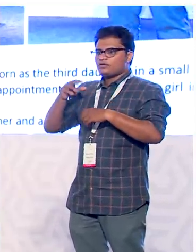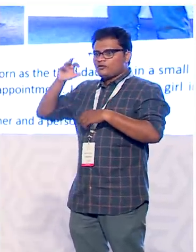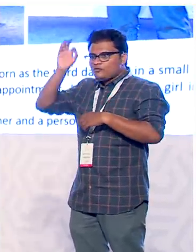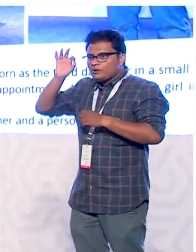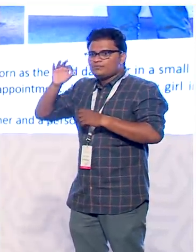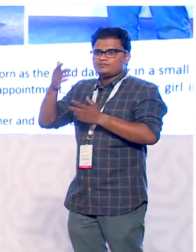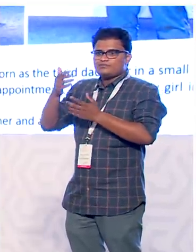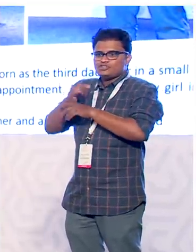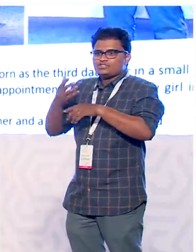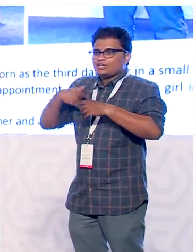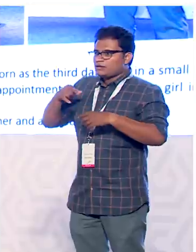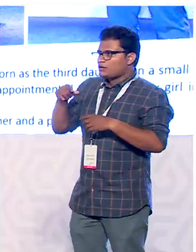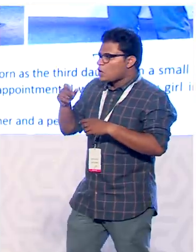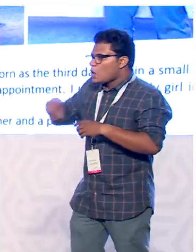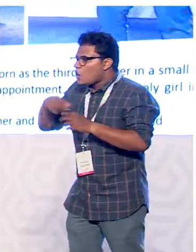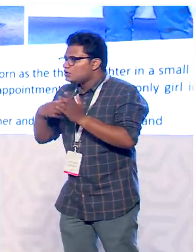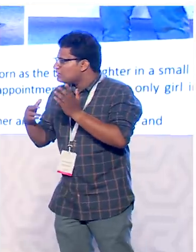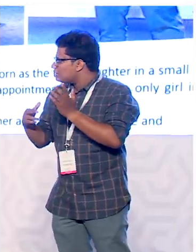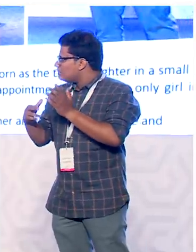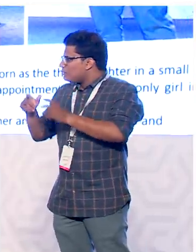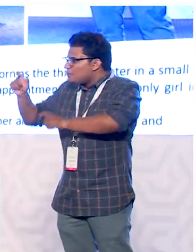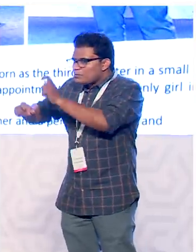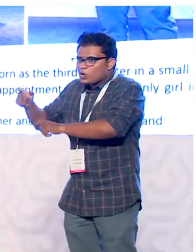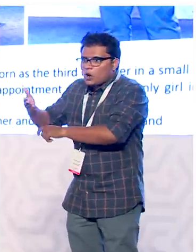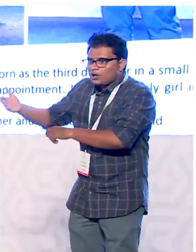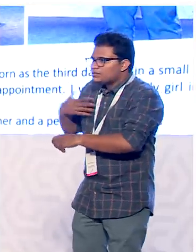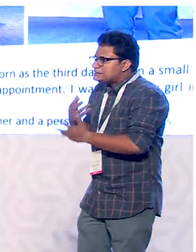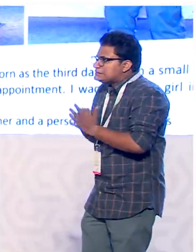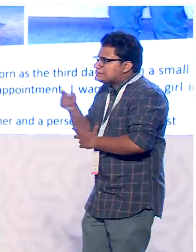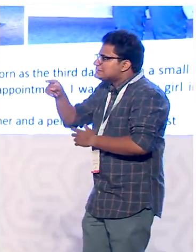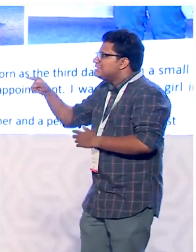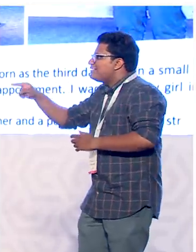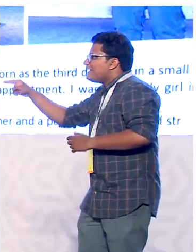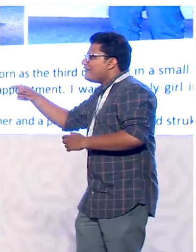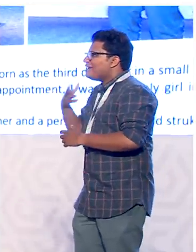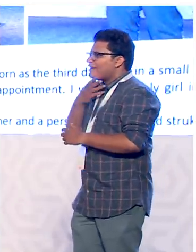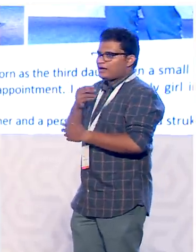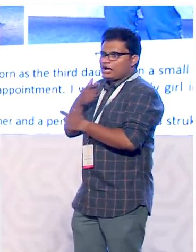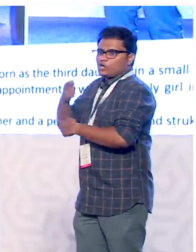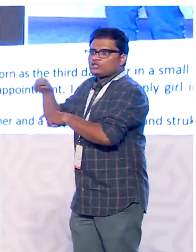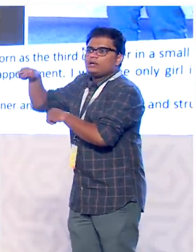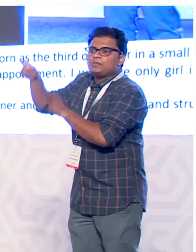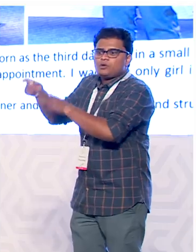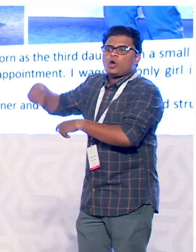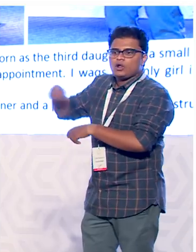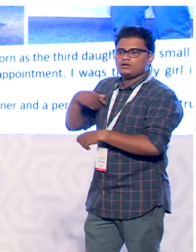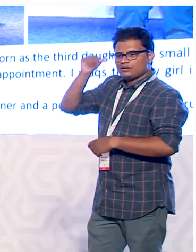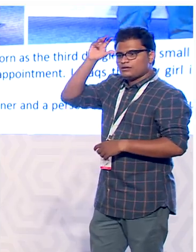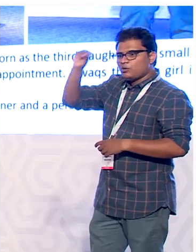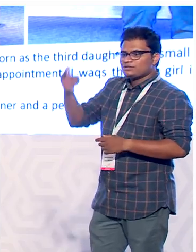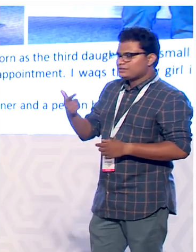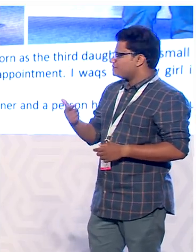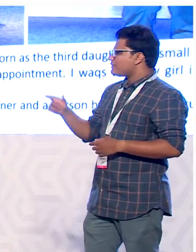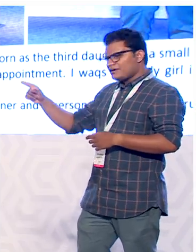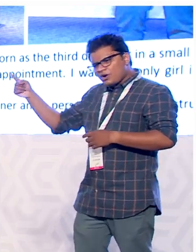welcoming and all my role models were all men. So it's like, I was like treated like somebody, you know, like their own child, their own sister, their